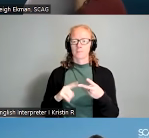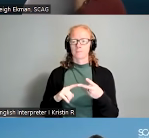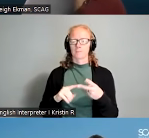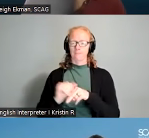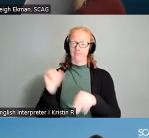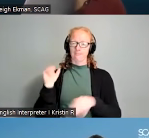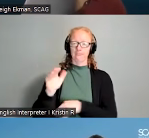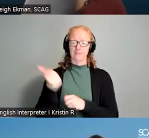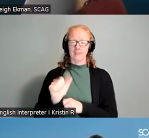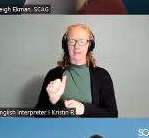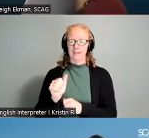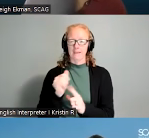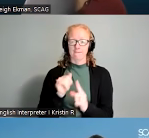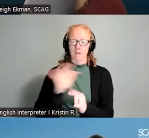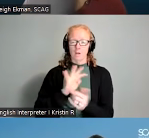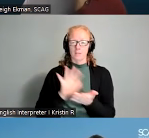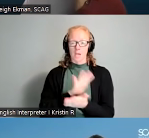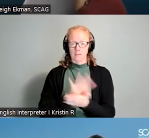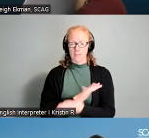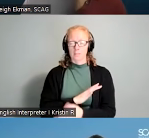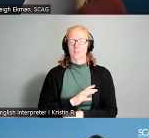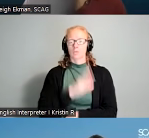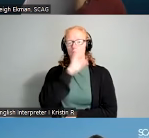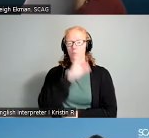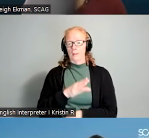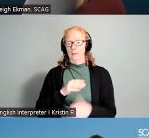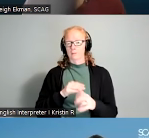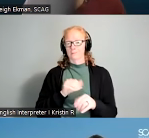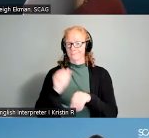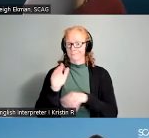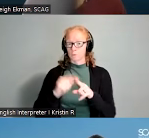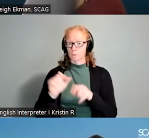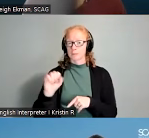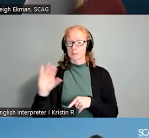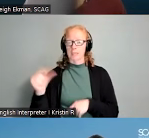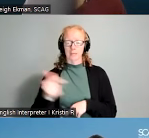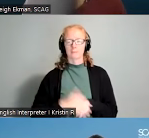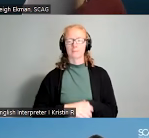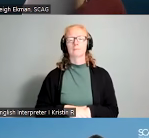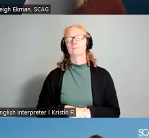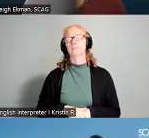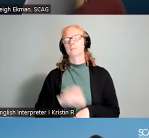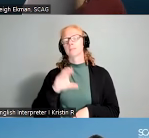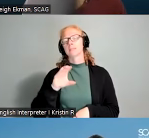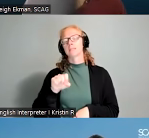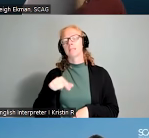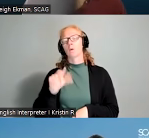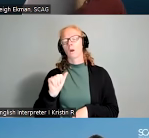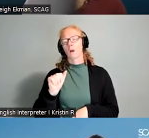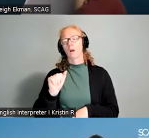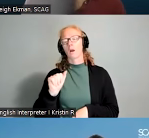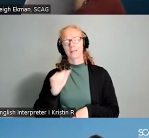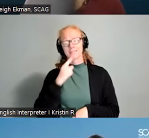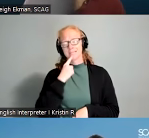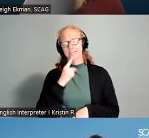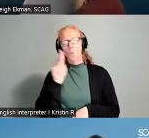submitting environmental documents to SCAG, the CEQA guidelines ask you to submit those for regionally significant